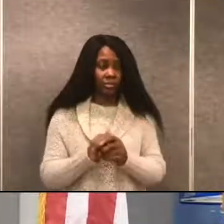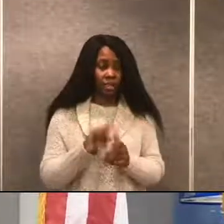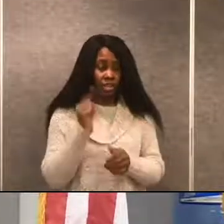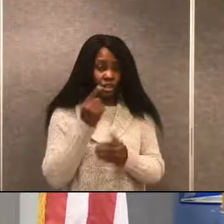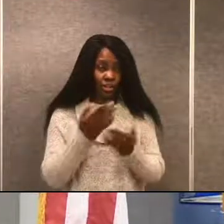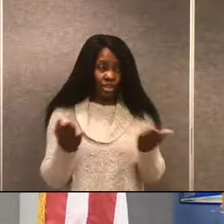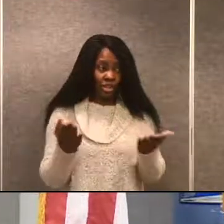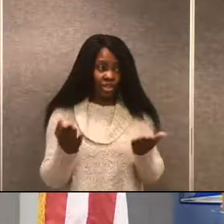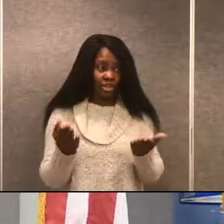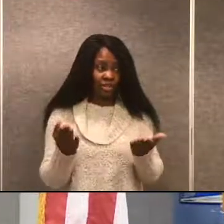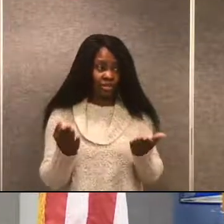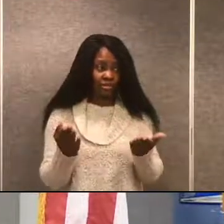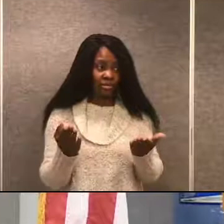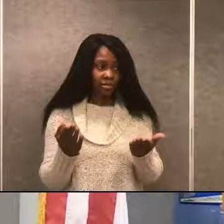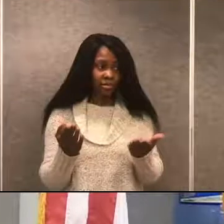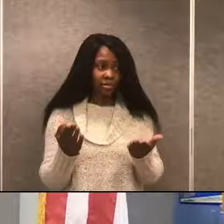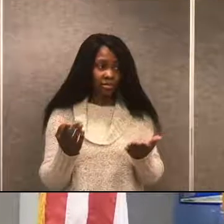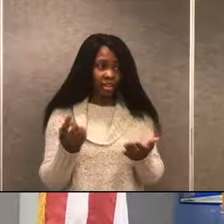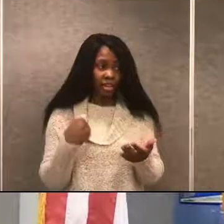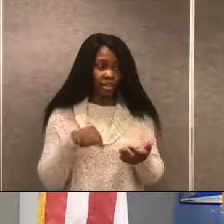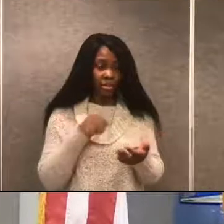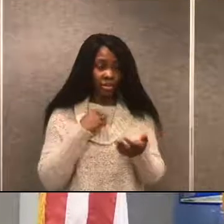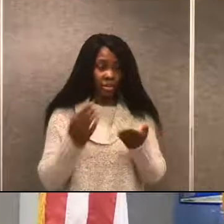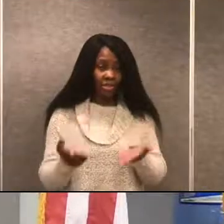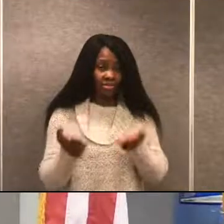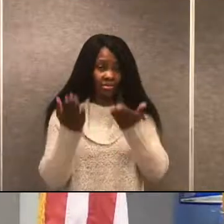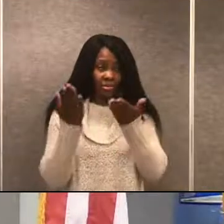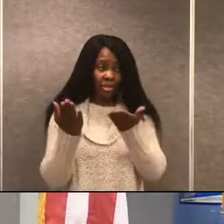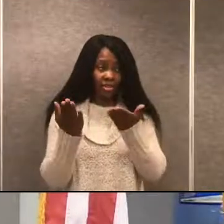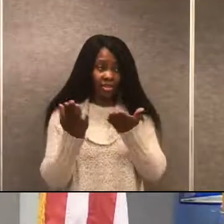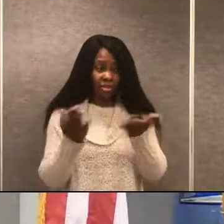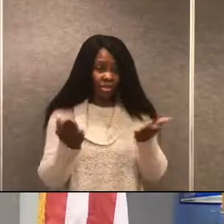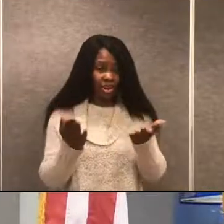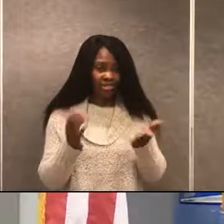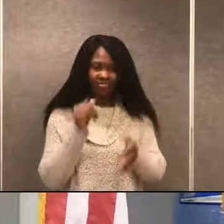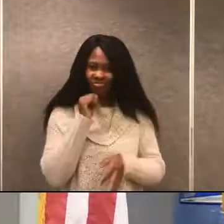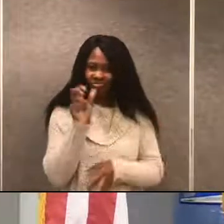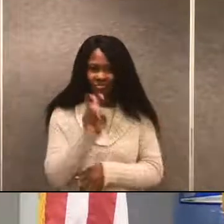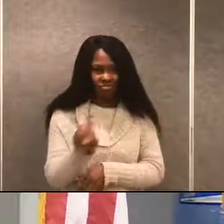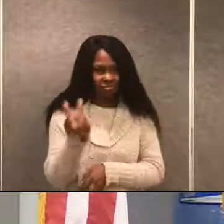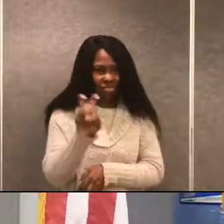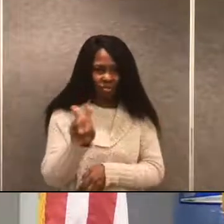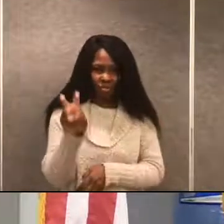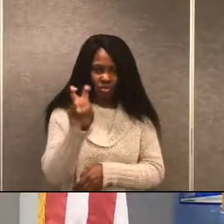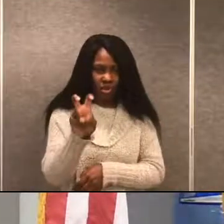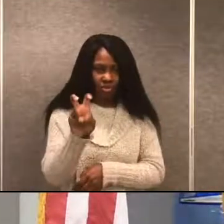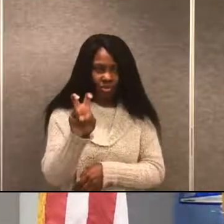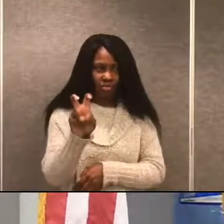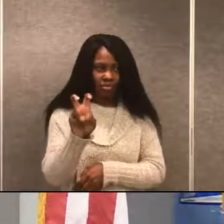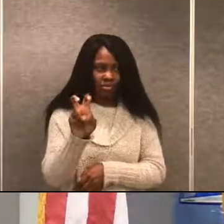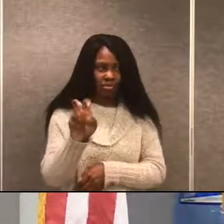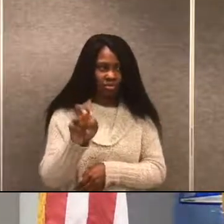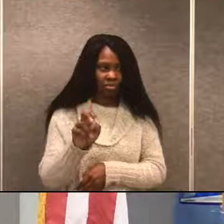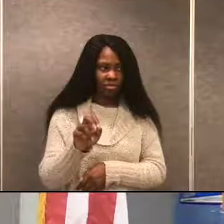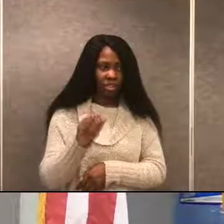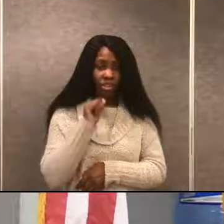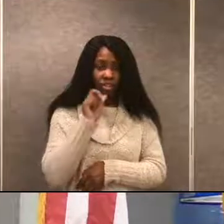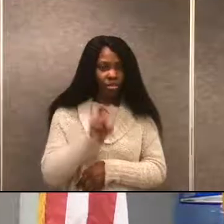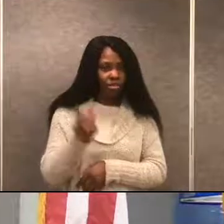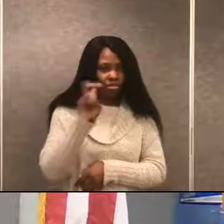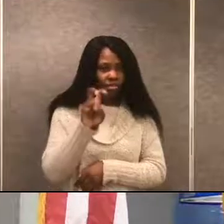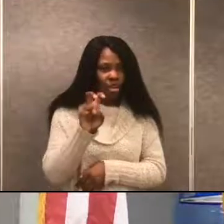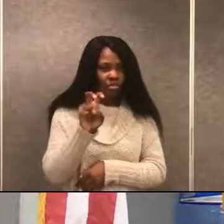that we do want to strongly recommend is that you do not travel. Don't travel unless it's